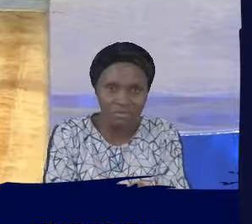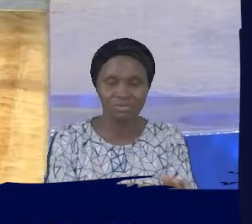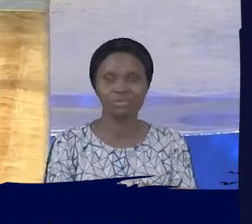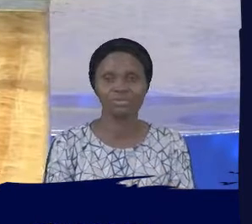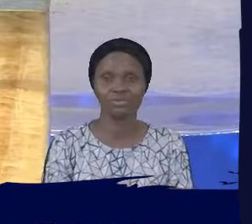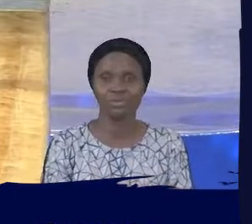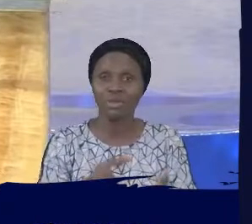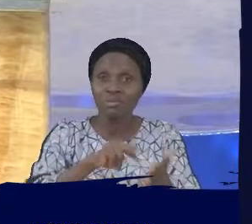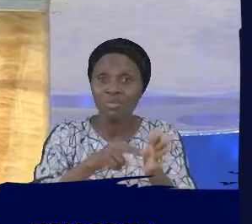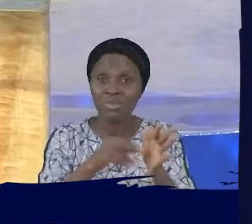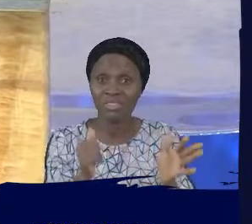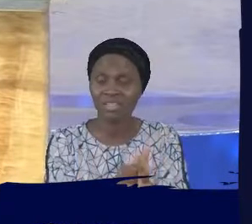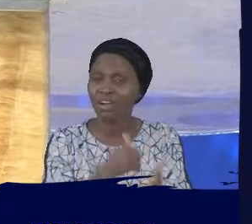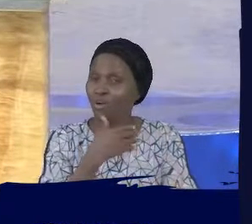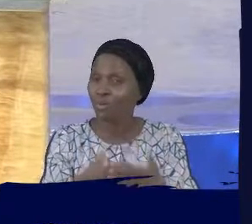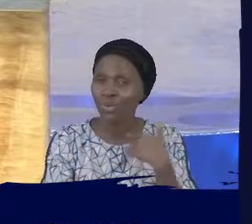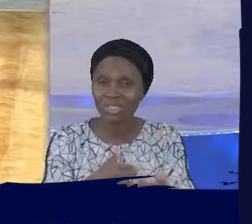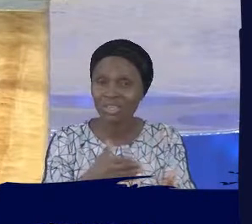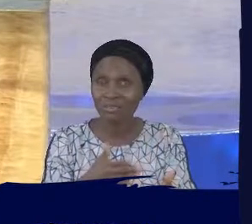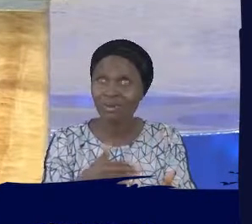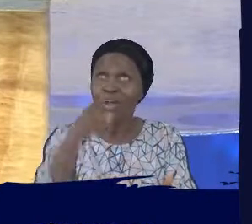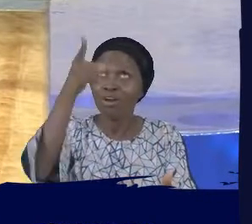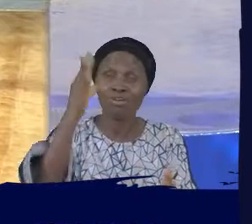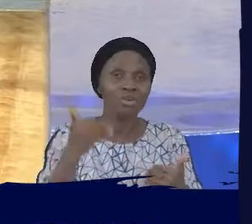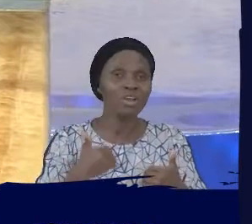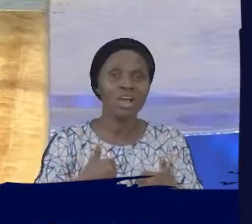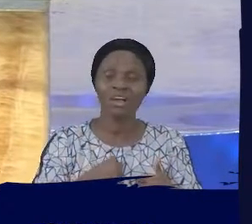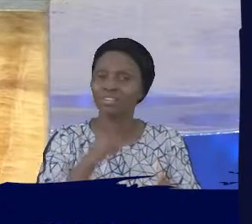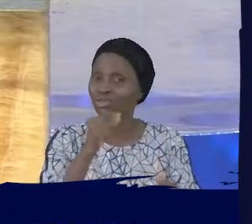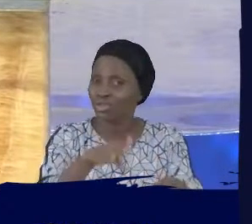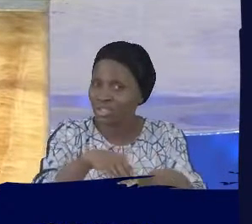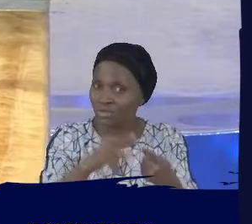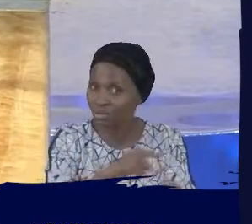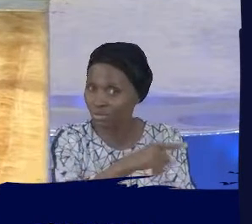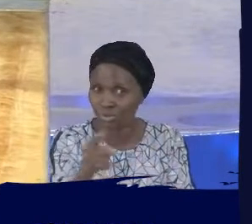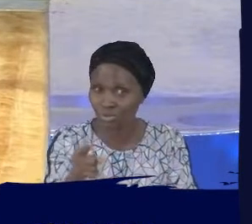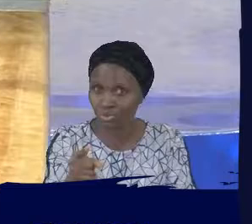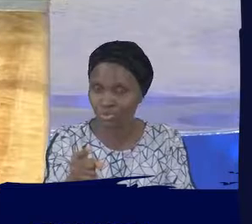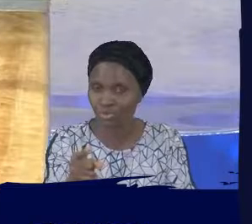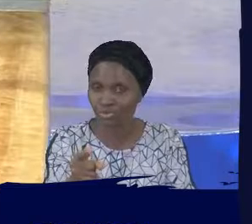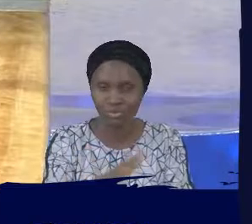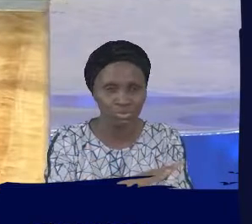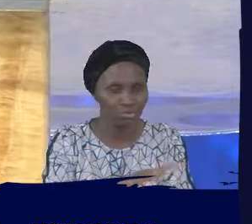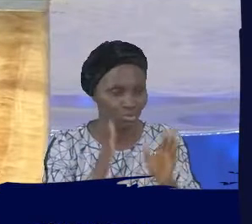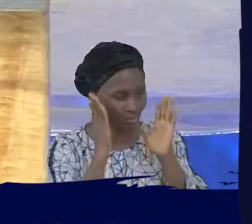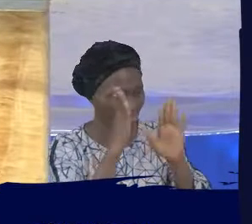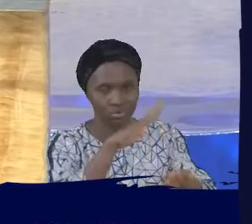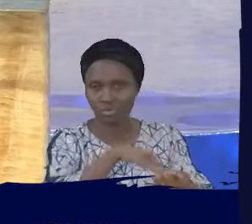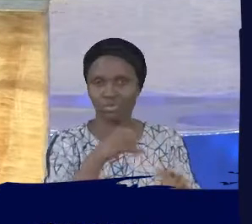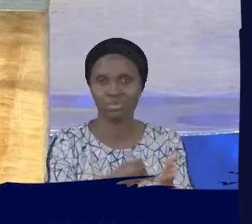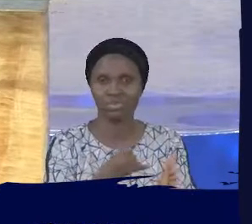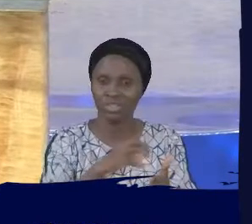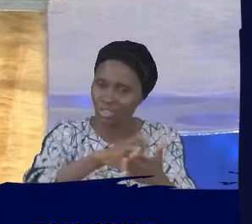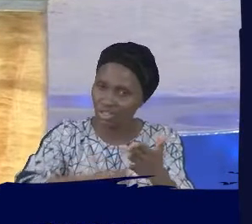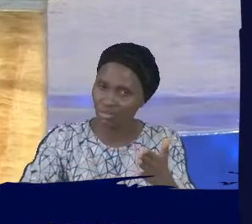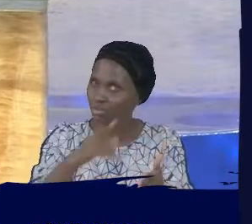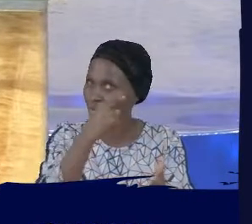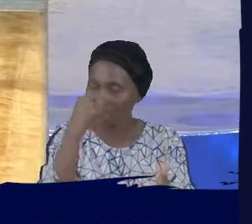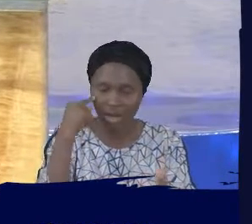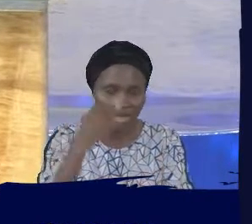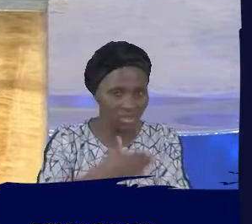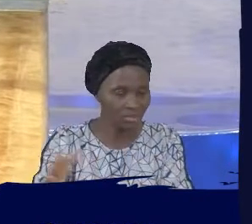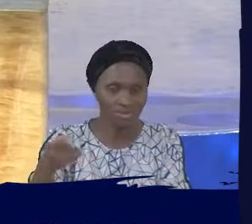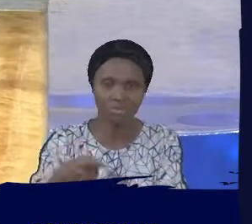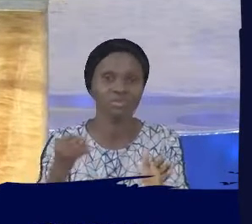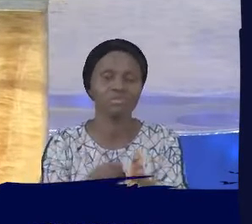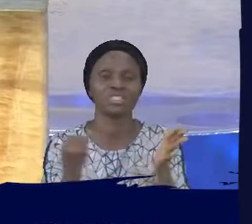not given you the right to look into it, remove your hand. You don't comment on everything